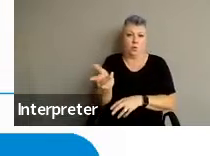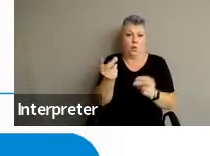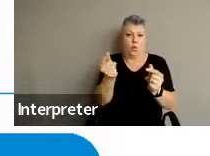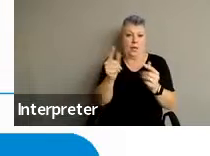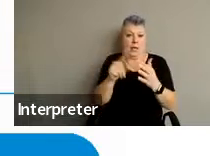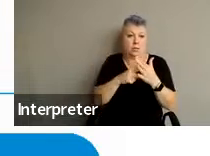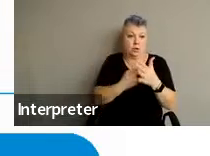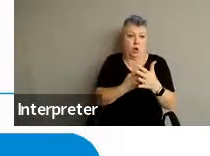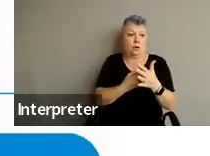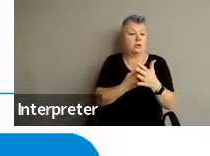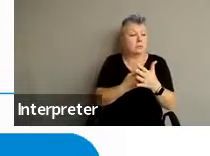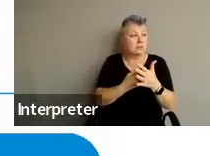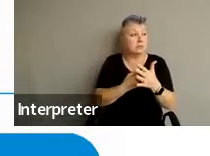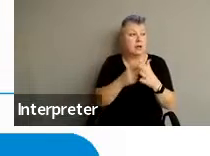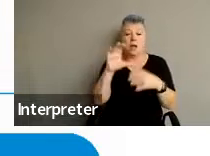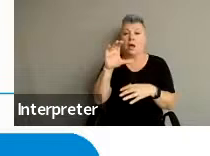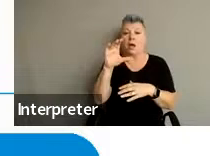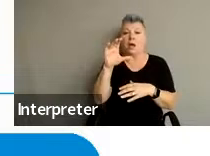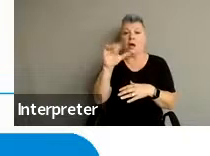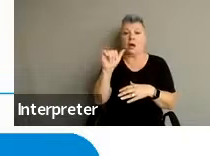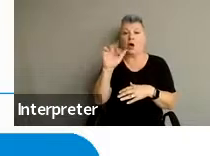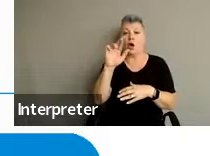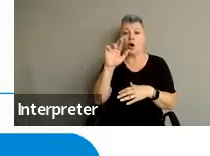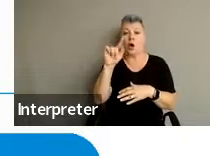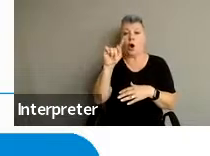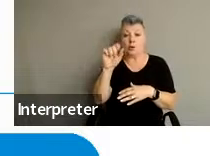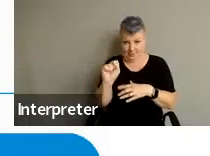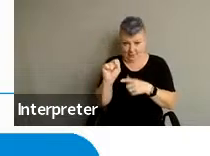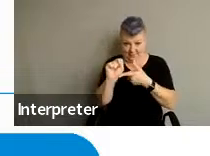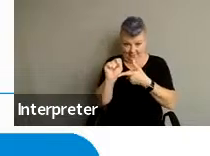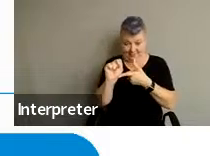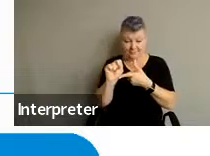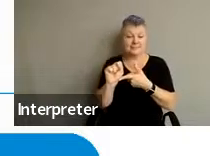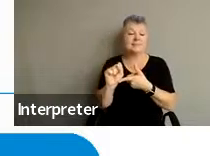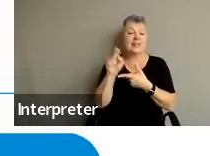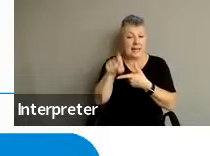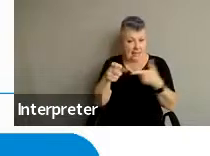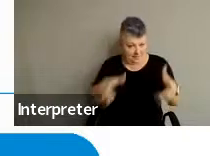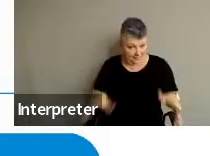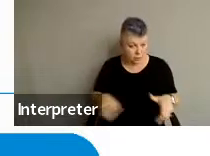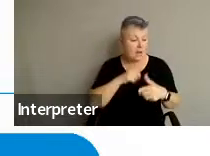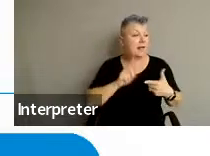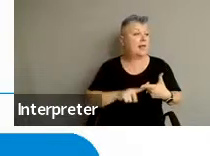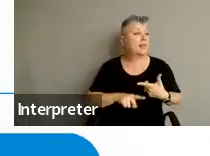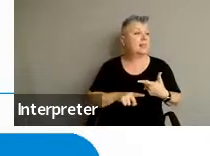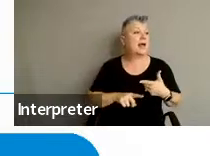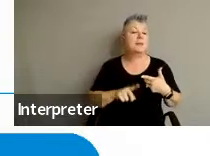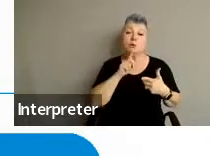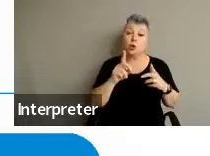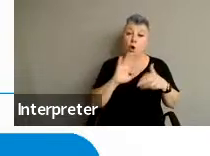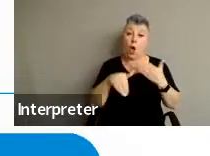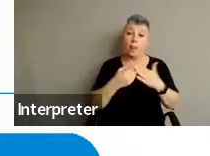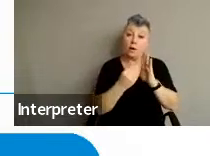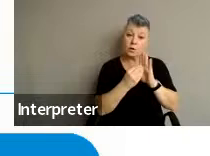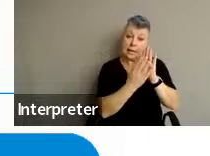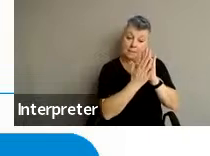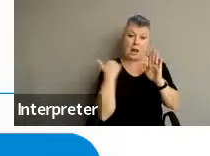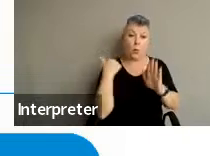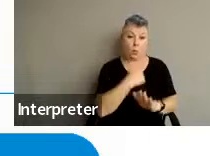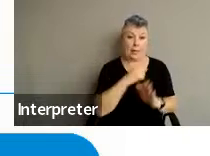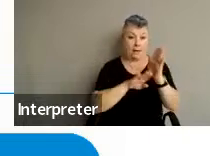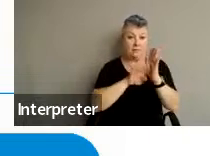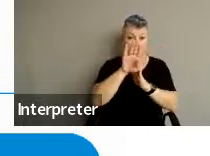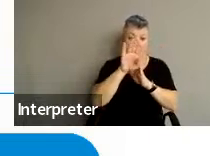cards that still need to be completed so that all the processes are documented. And we have developed a committee